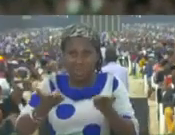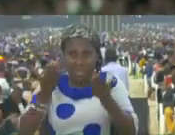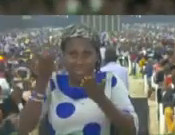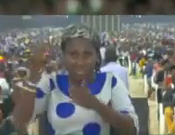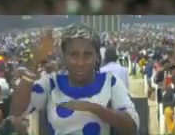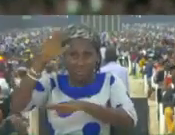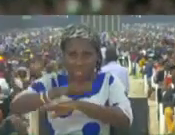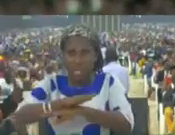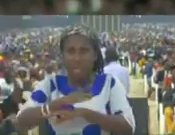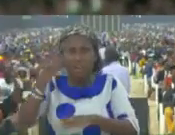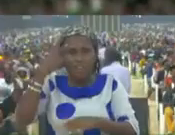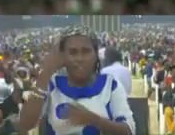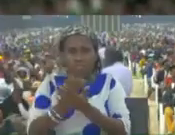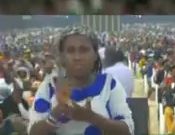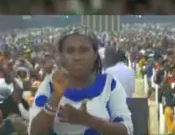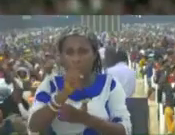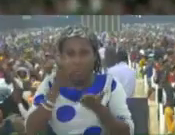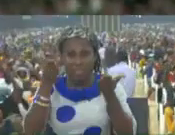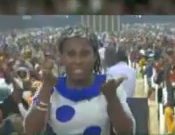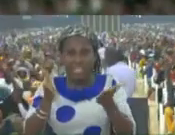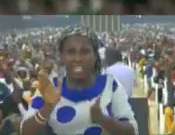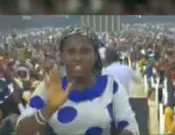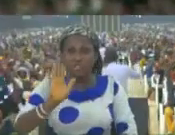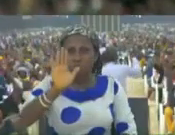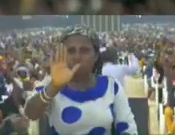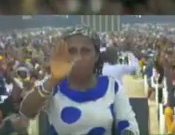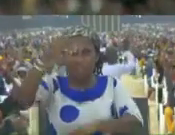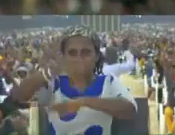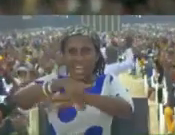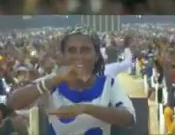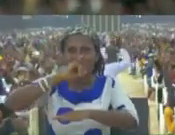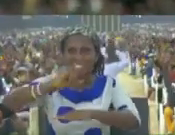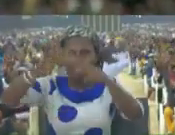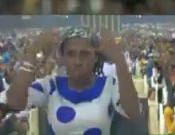here today, your night is over.